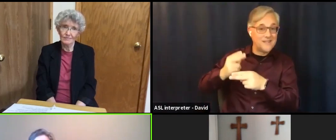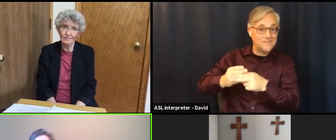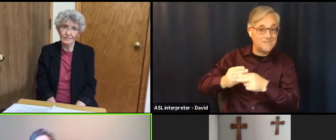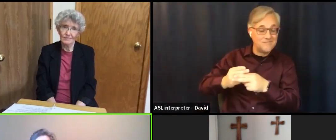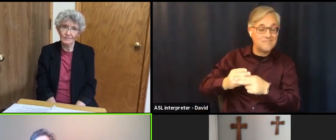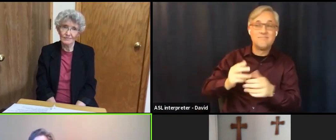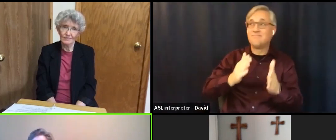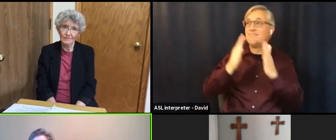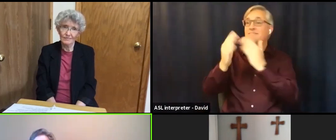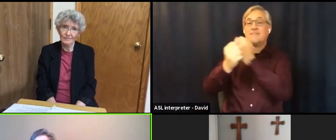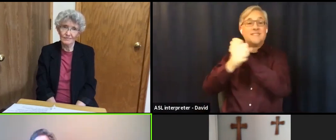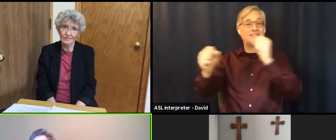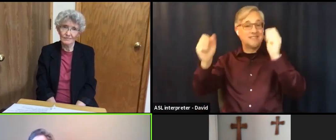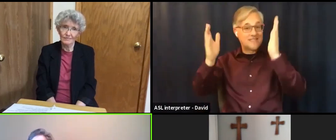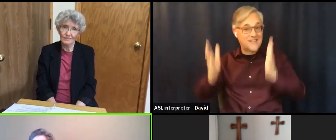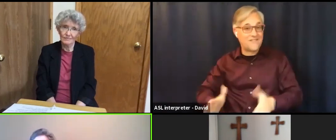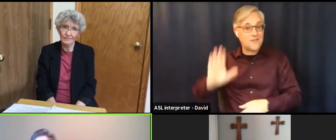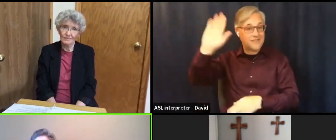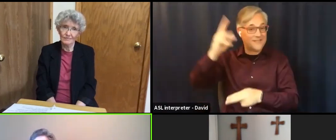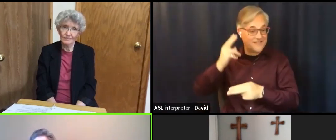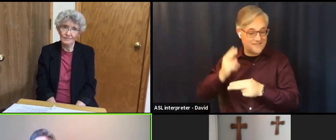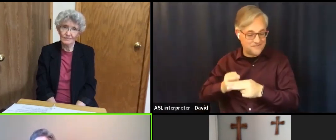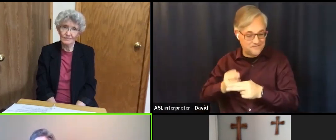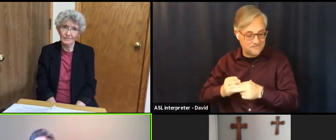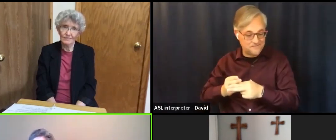and of the Savior